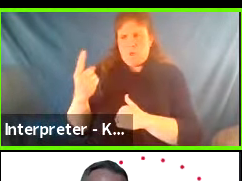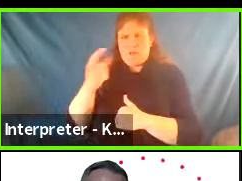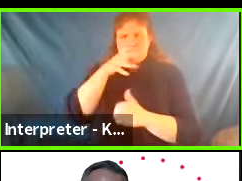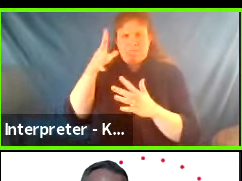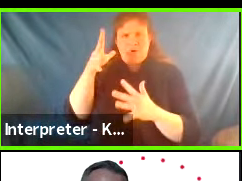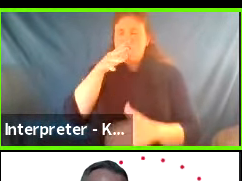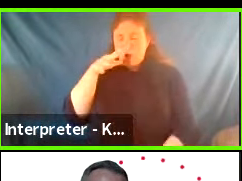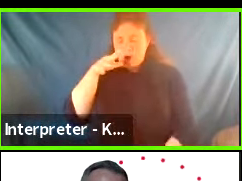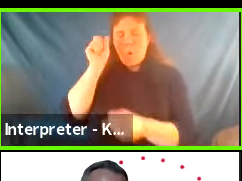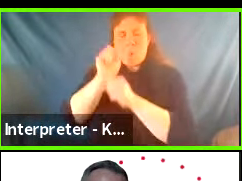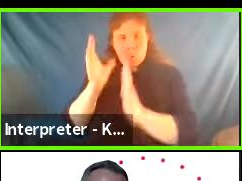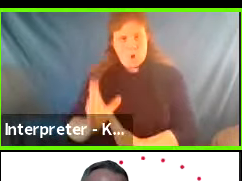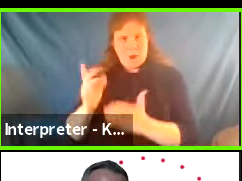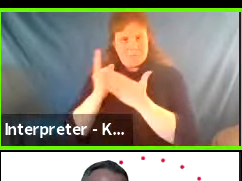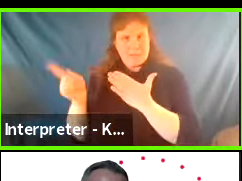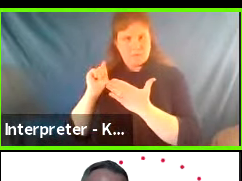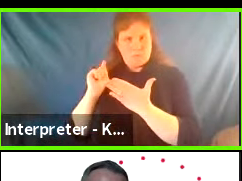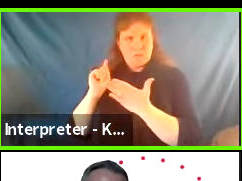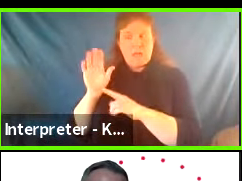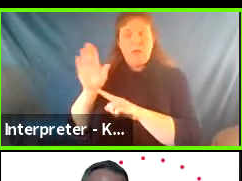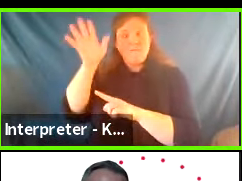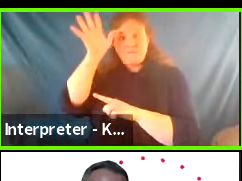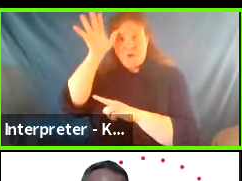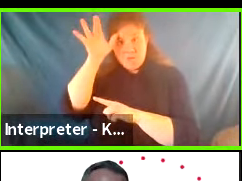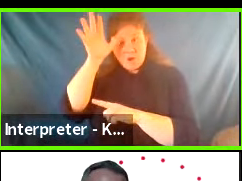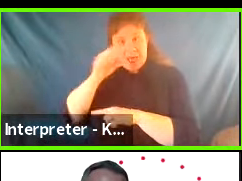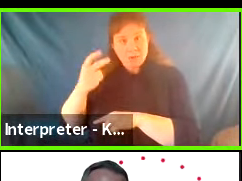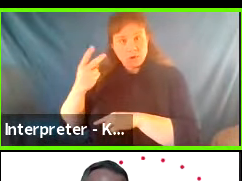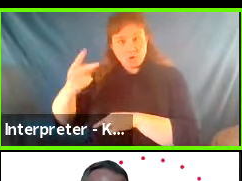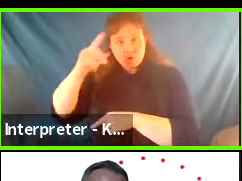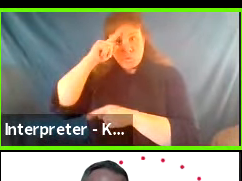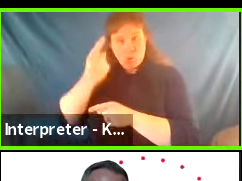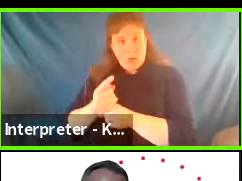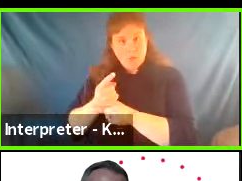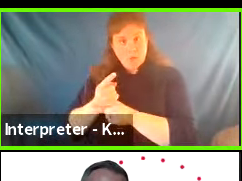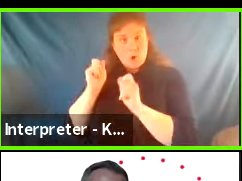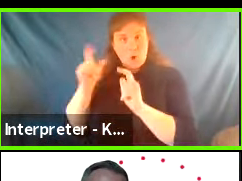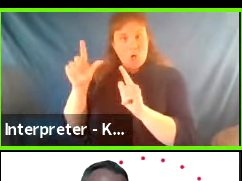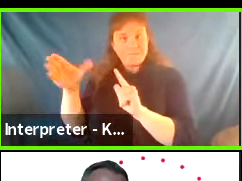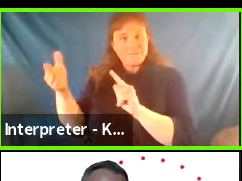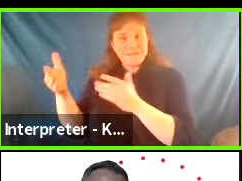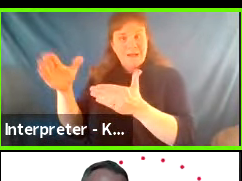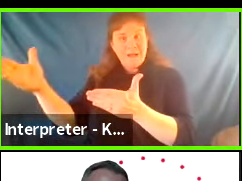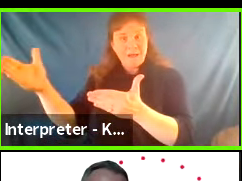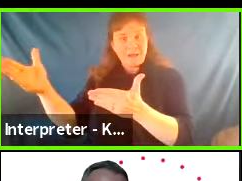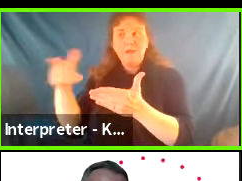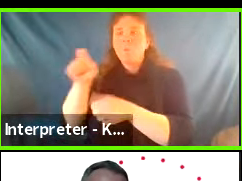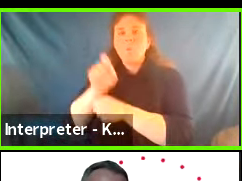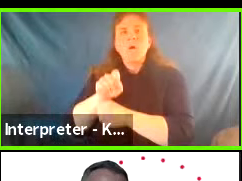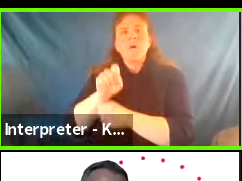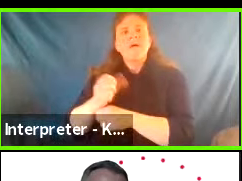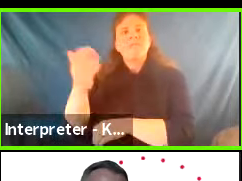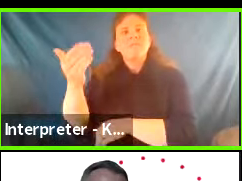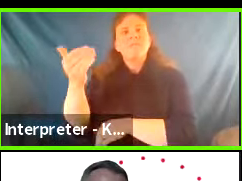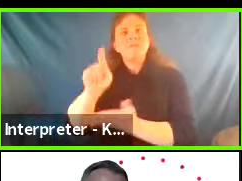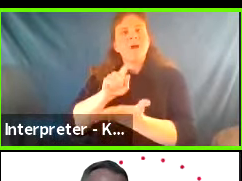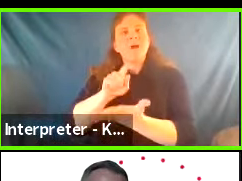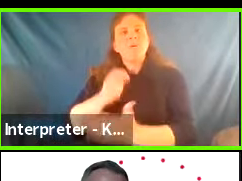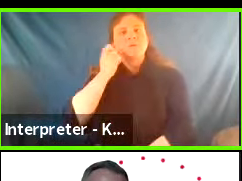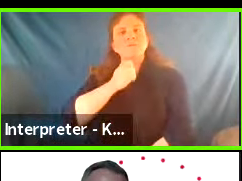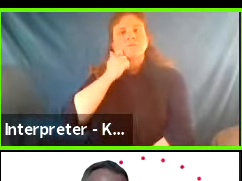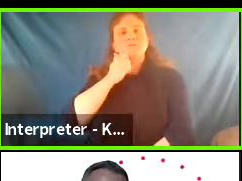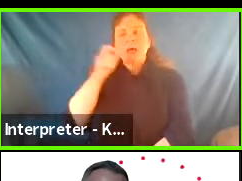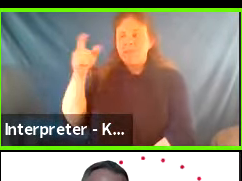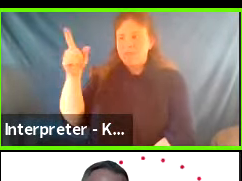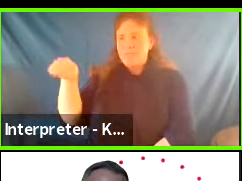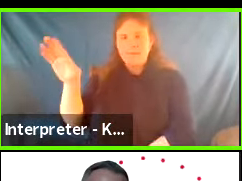the 2 brothers died, right? And they worked 15 hours a day and they died. And so